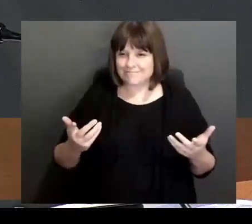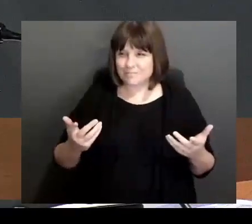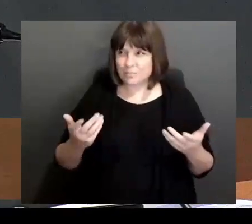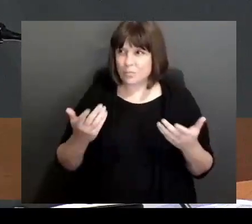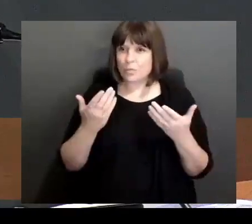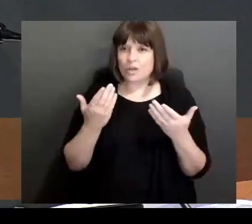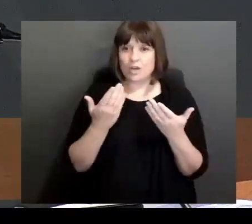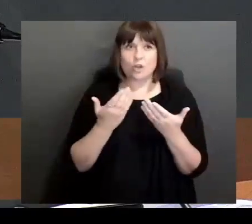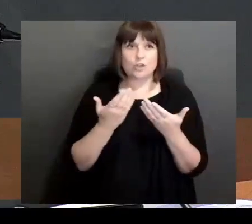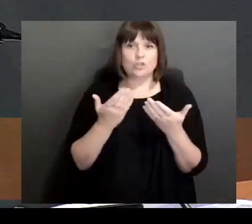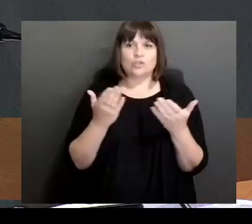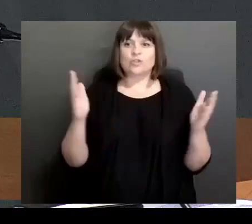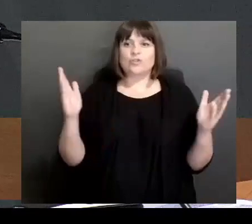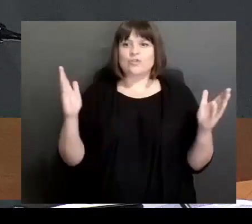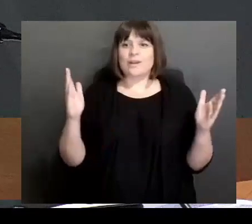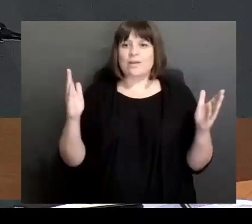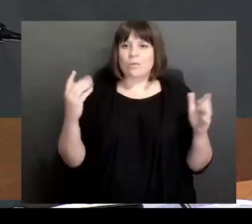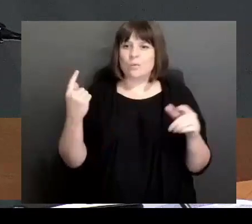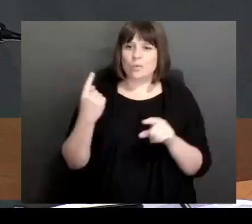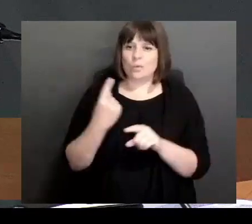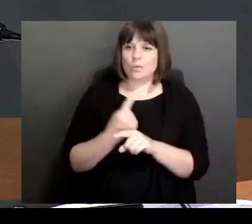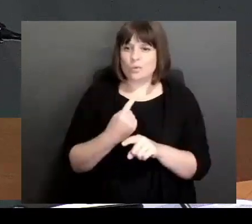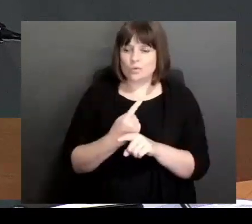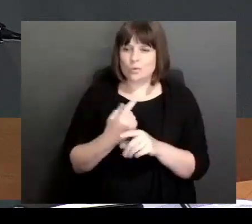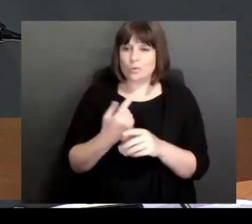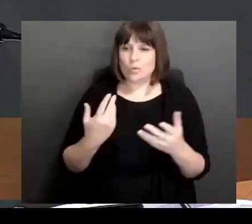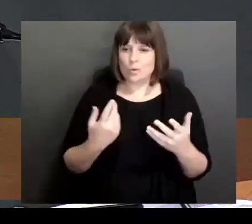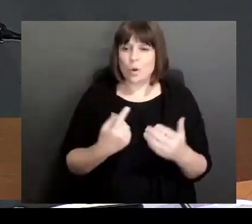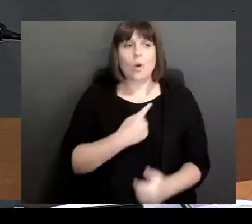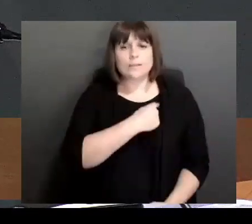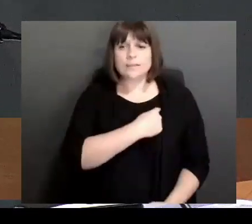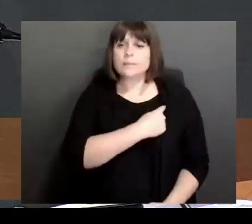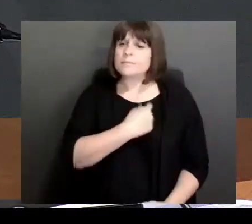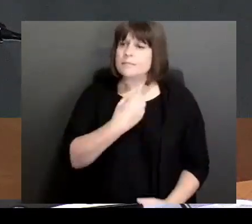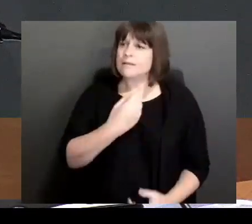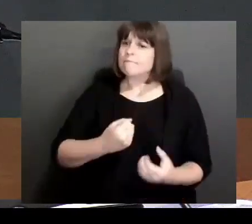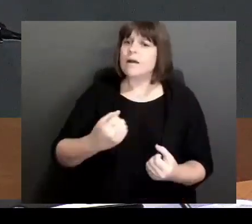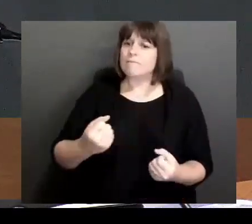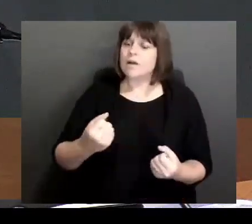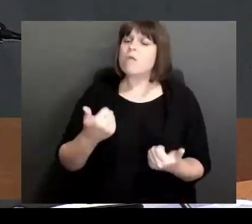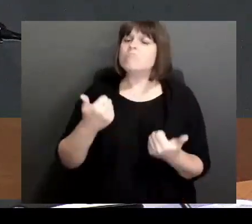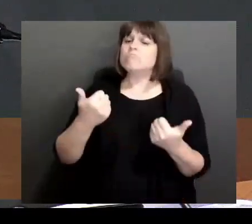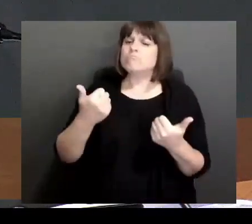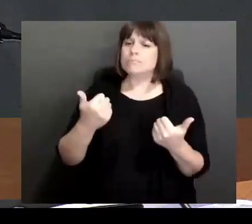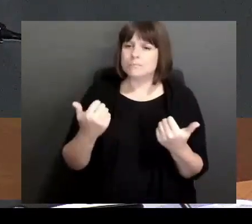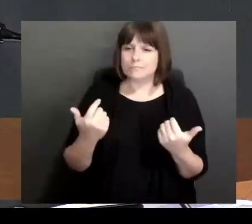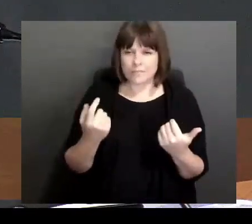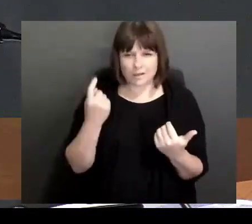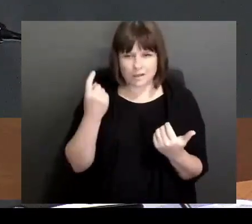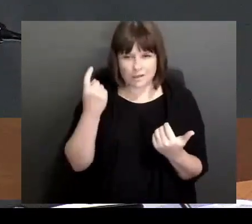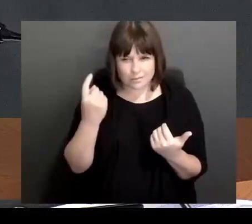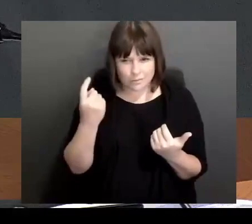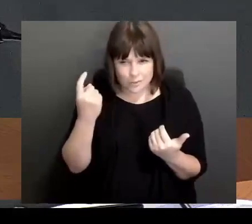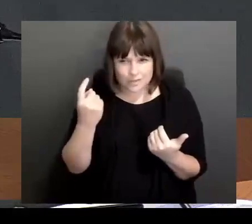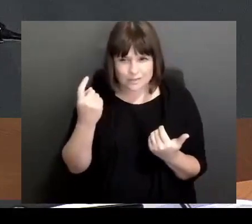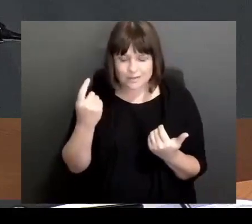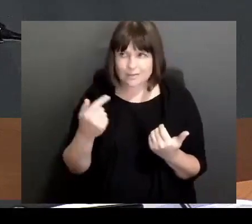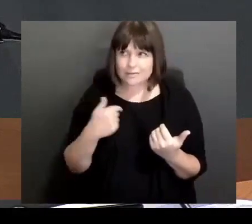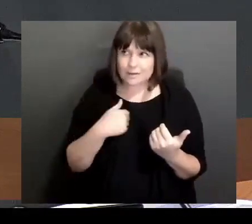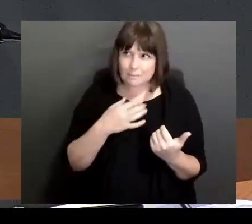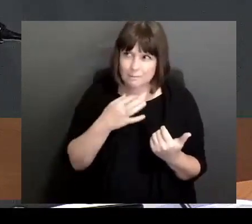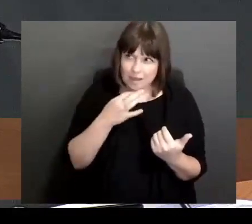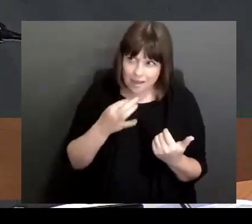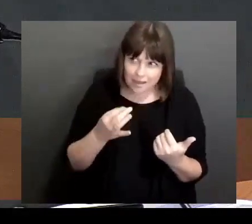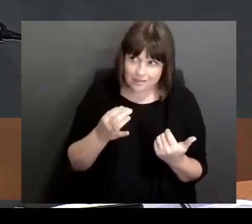it's laudable that there are commitments made, but I wonder to what extent, and I'm asking whether in your case